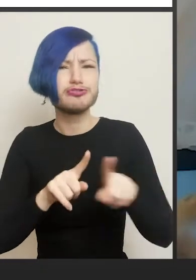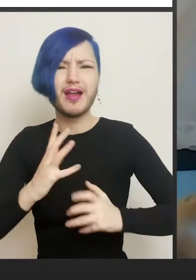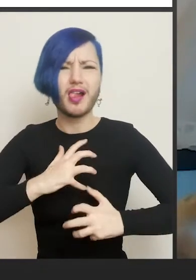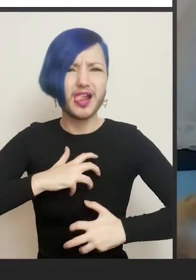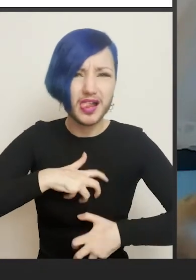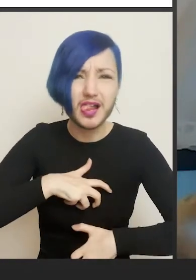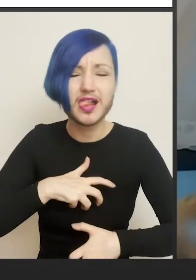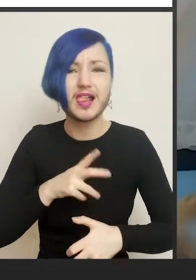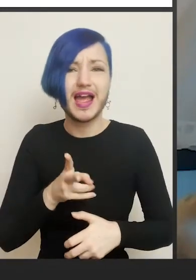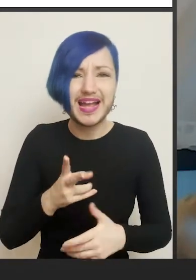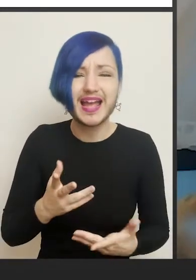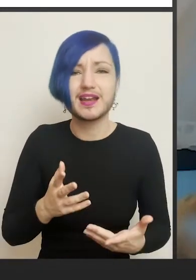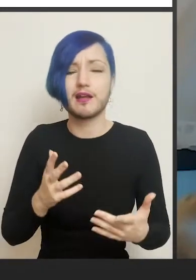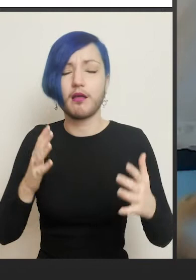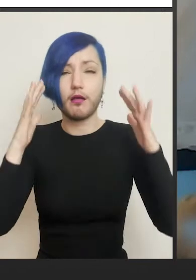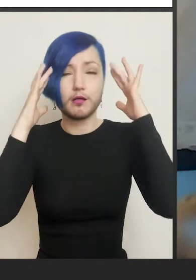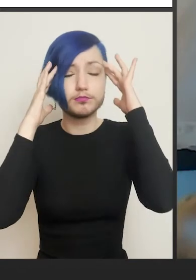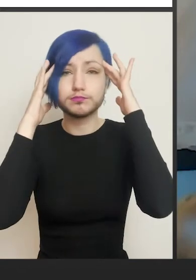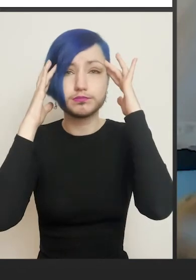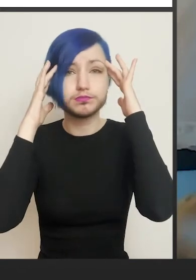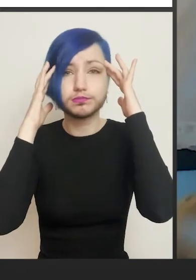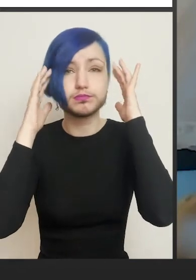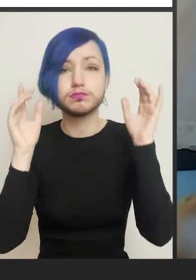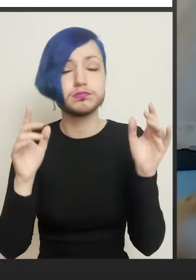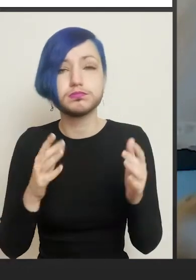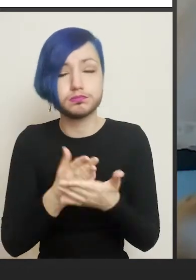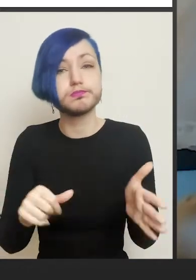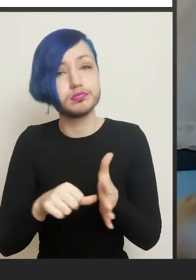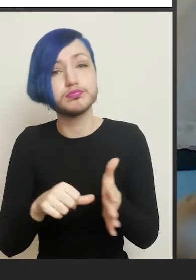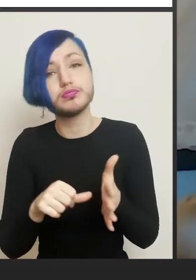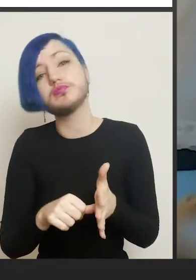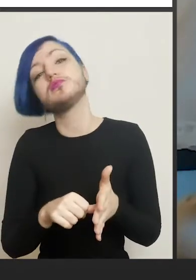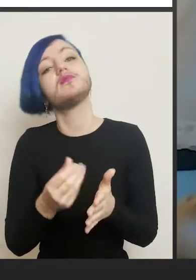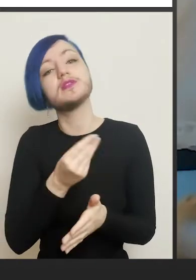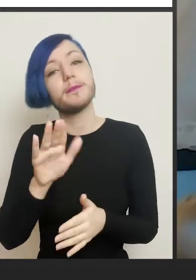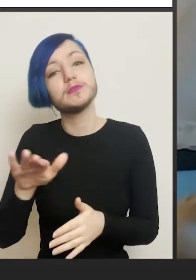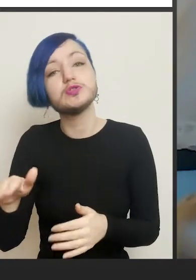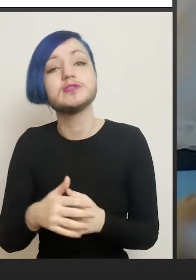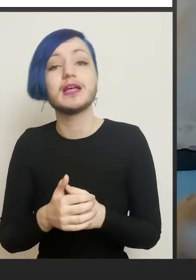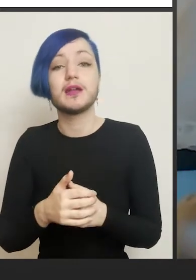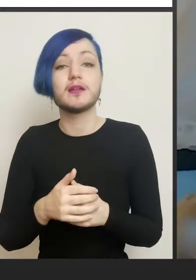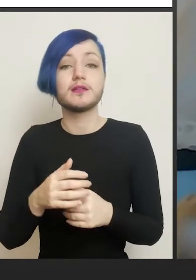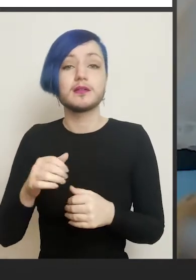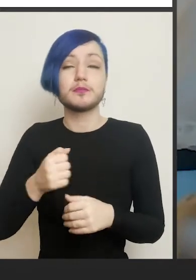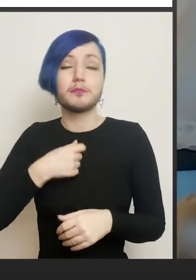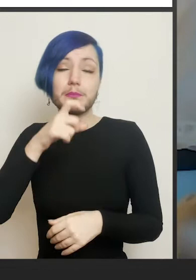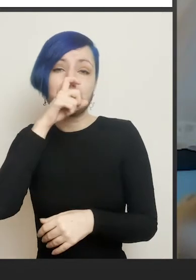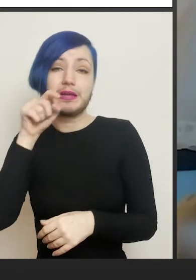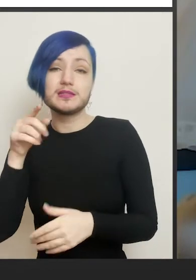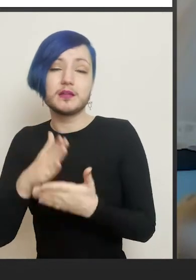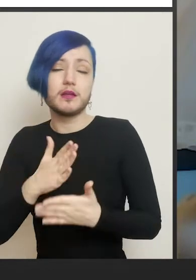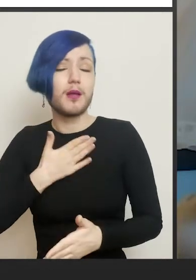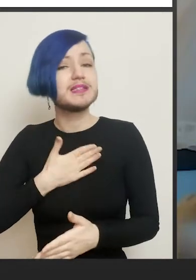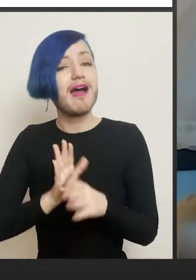to adapt to that change again was just so difficult, and it was actually quite upsetting